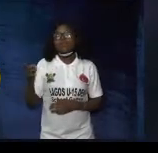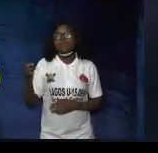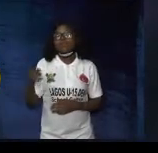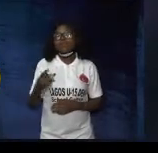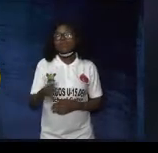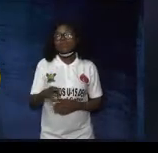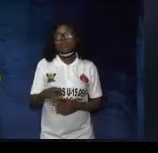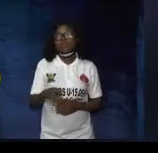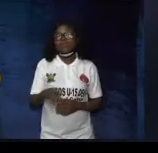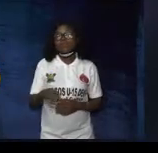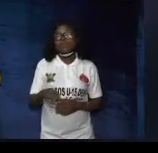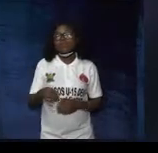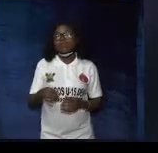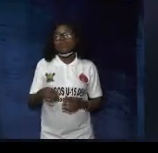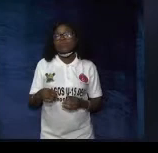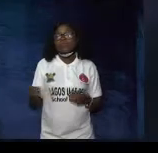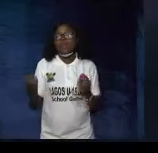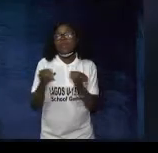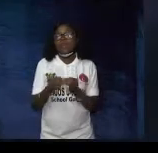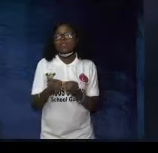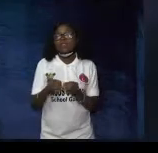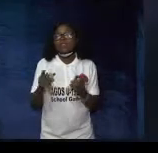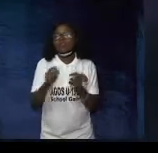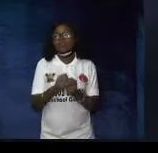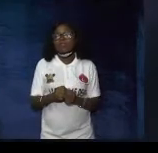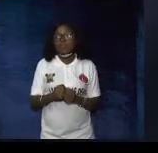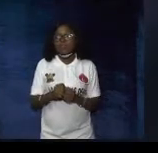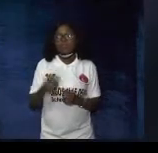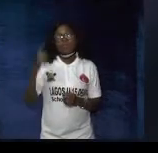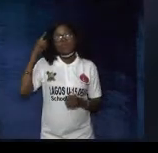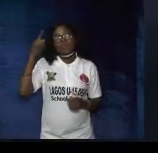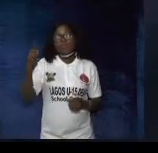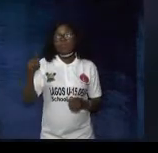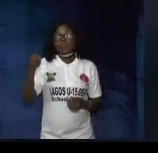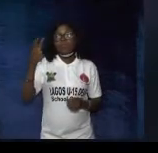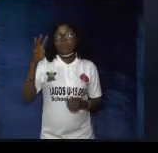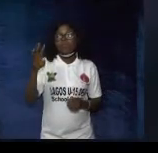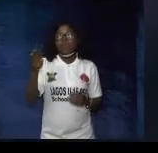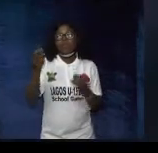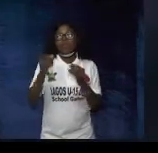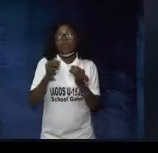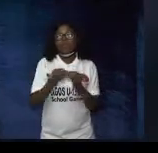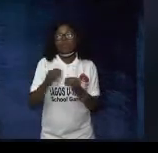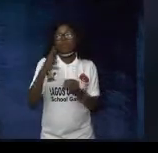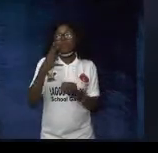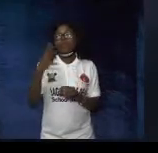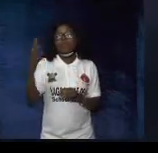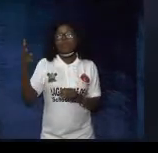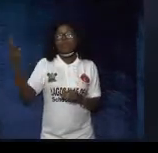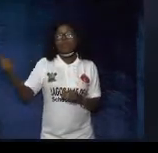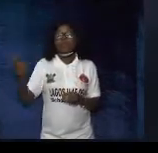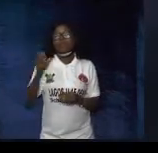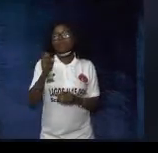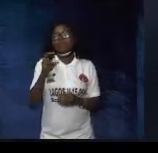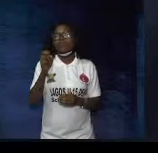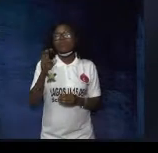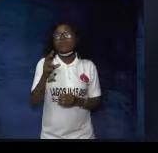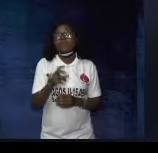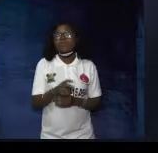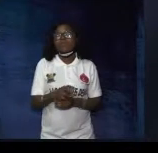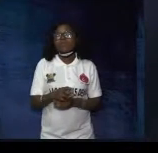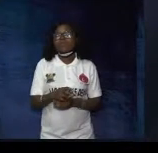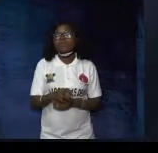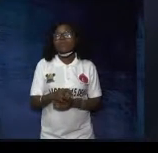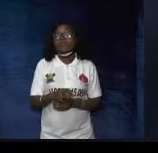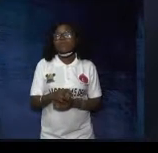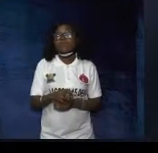along the diagonal, and the addition is, for this diagonal I get 8, 4 plus 4 plus 4 is 12. So let